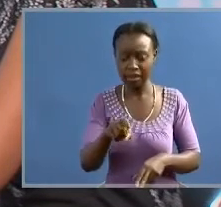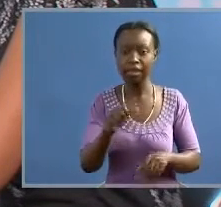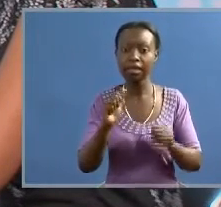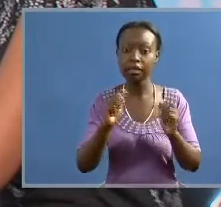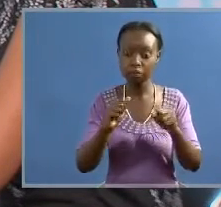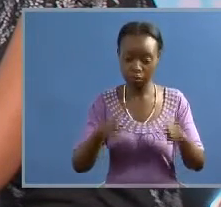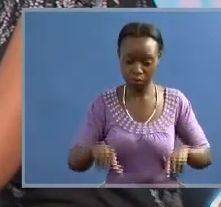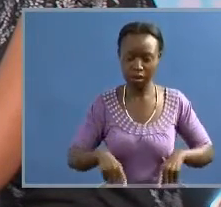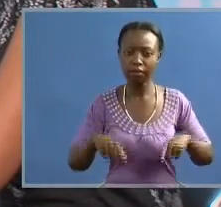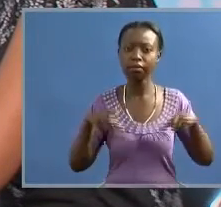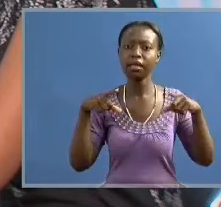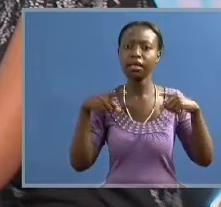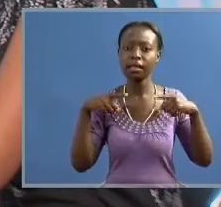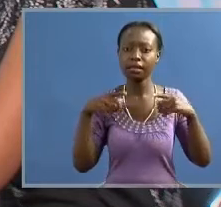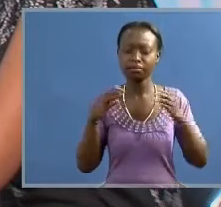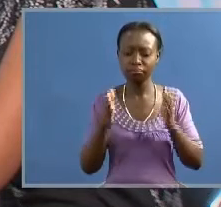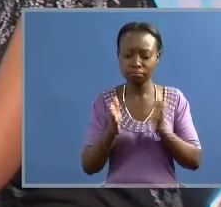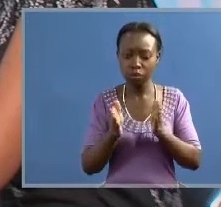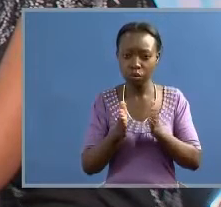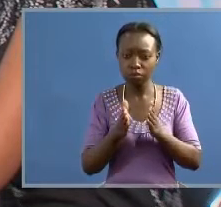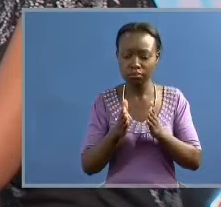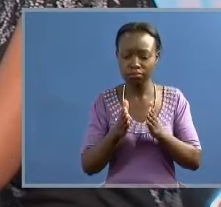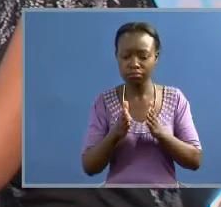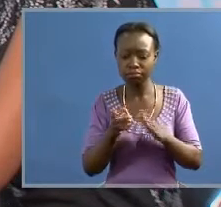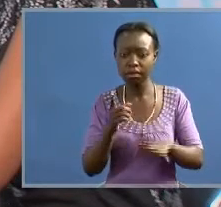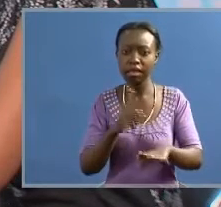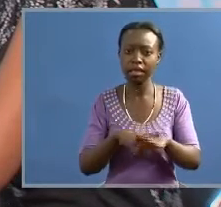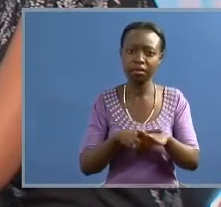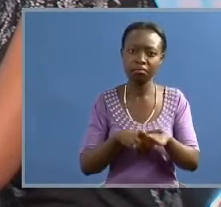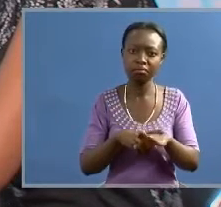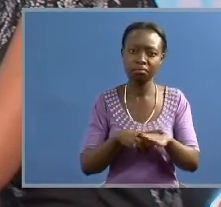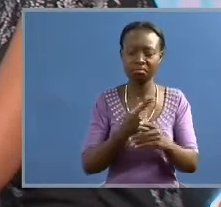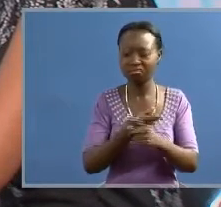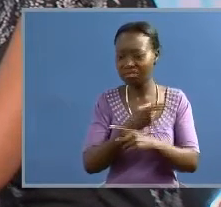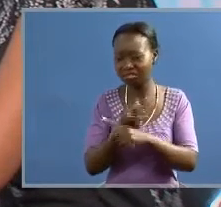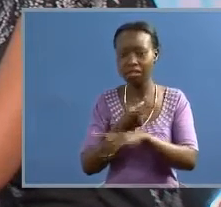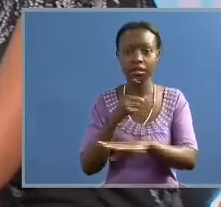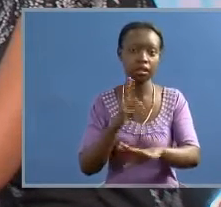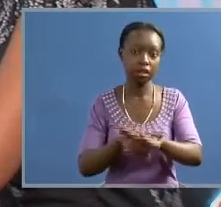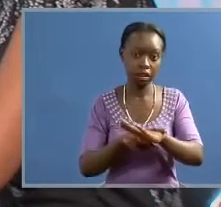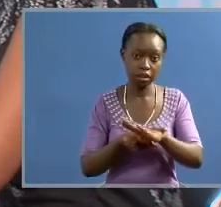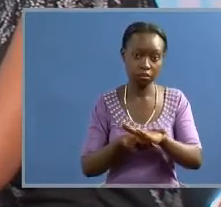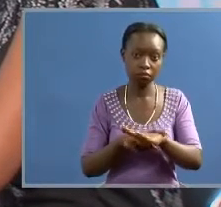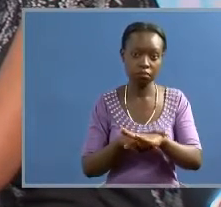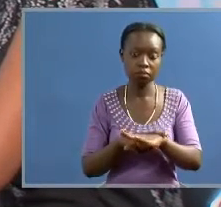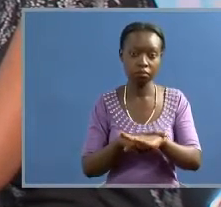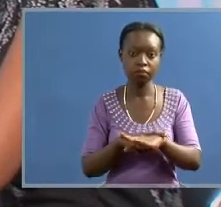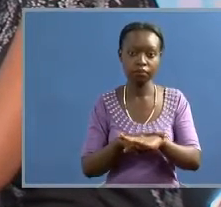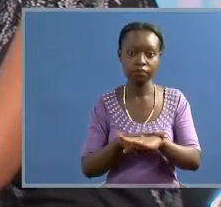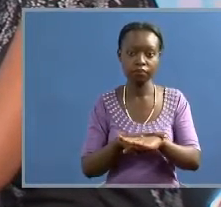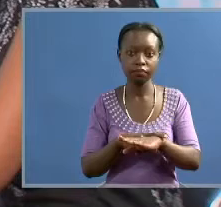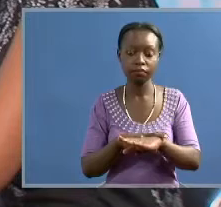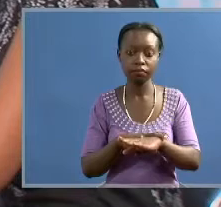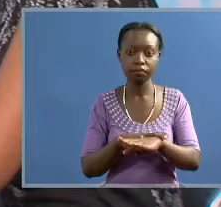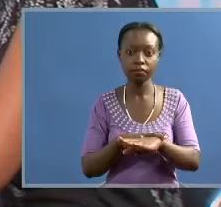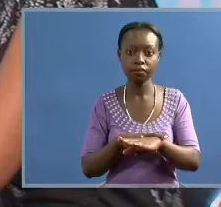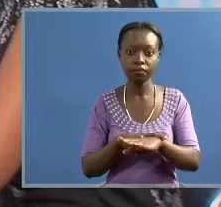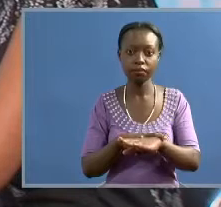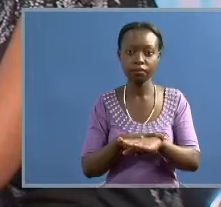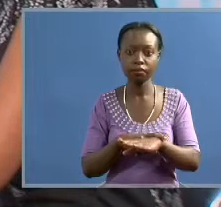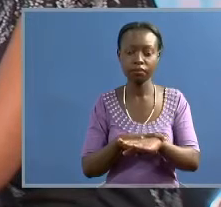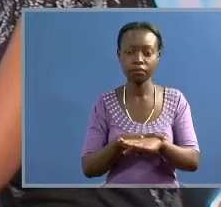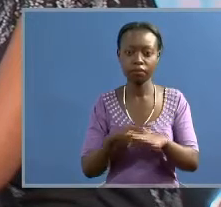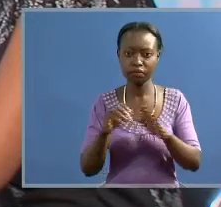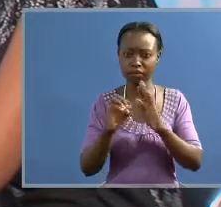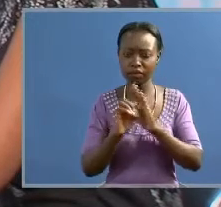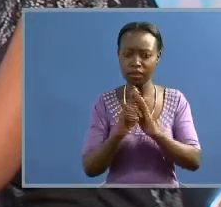survive for a limited number of a short duration of time. I